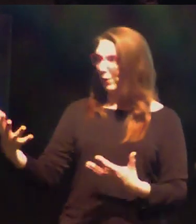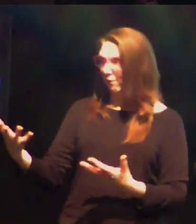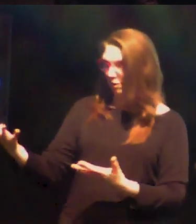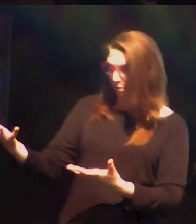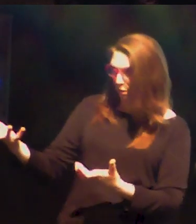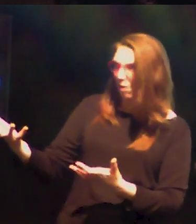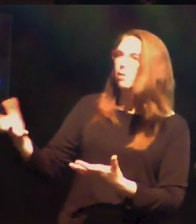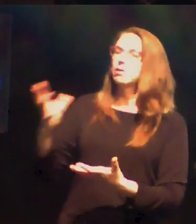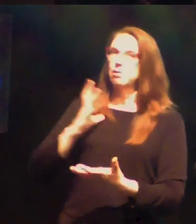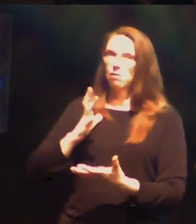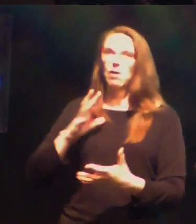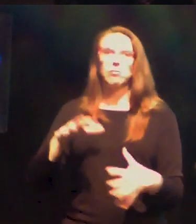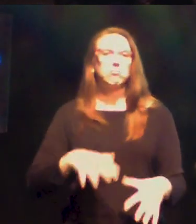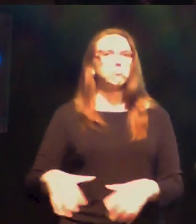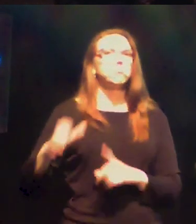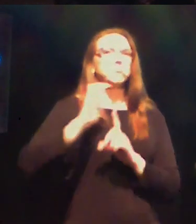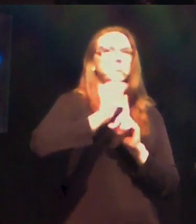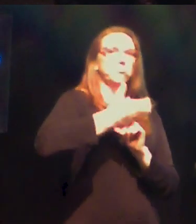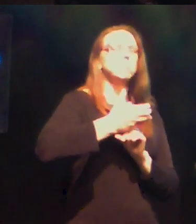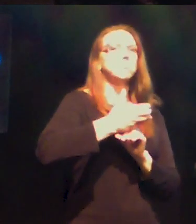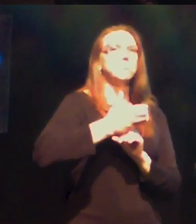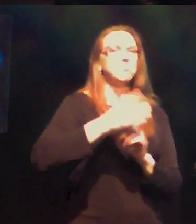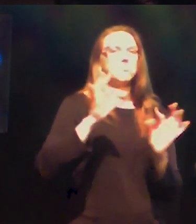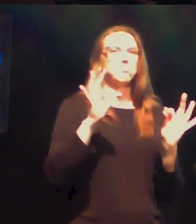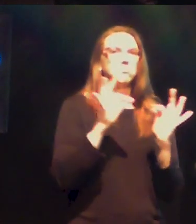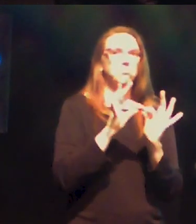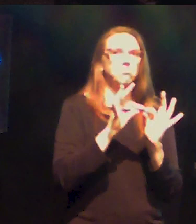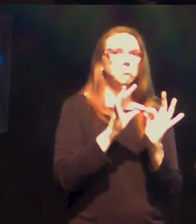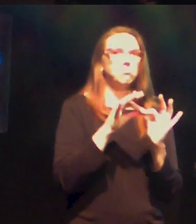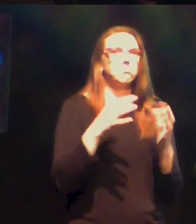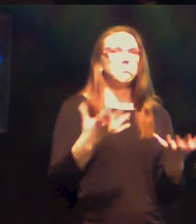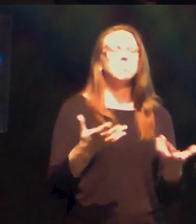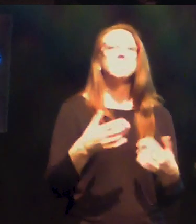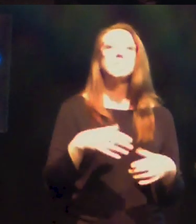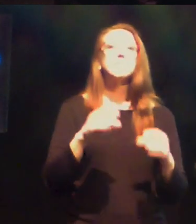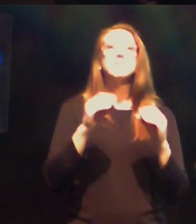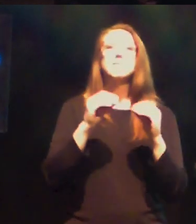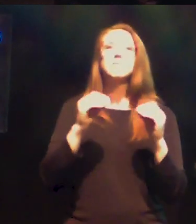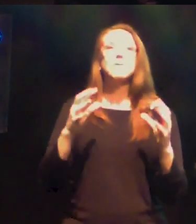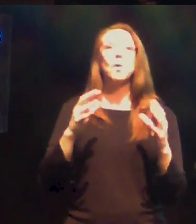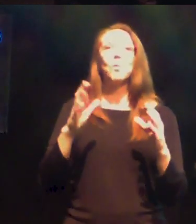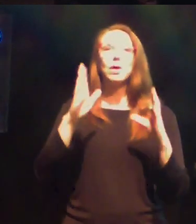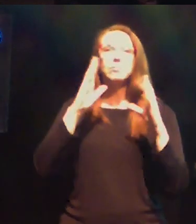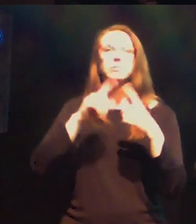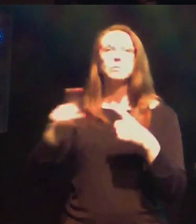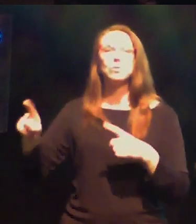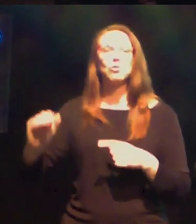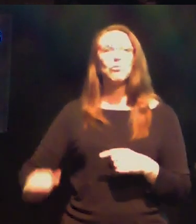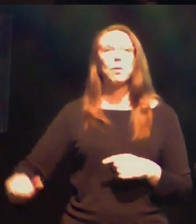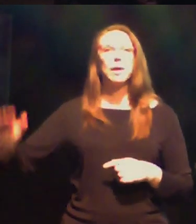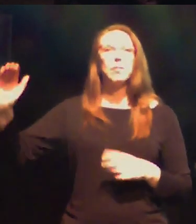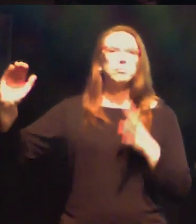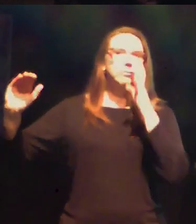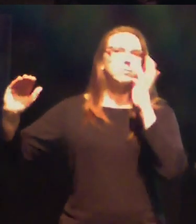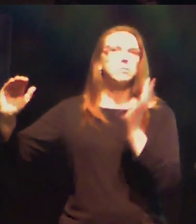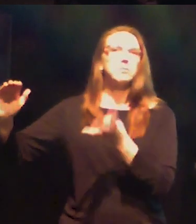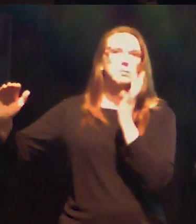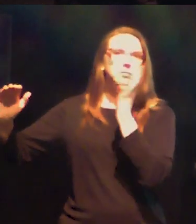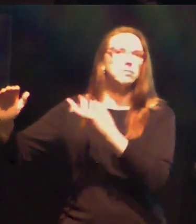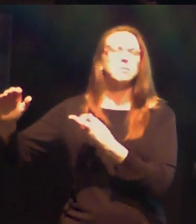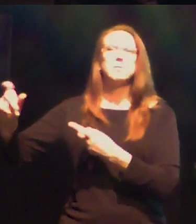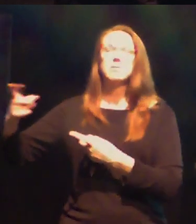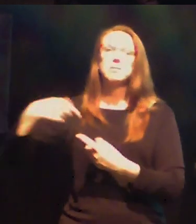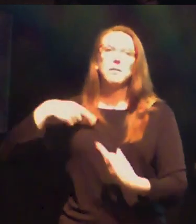that, and that's very critical. And nobody listened to her growing up. because she had so